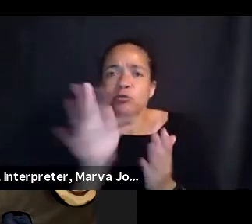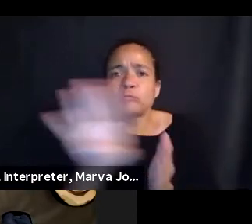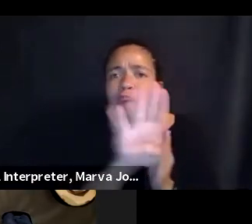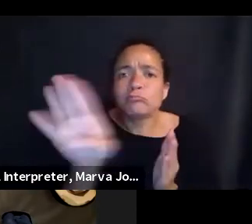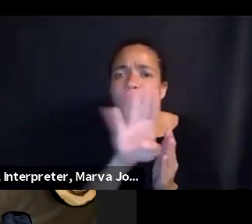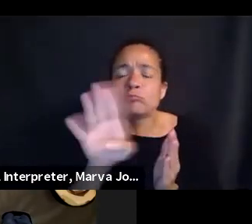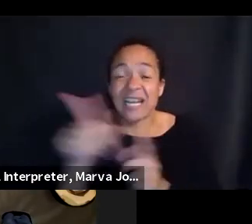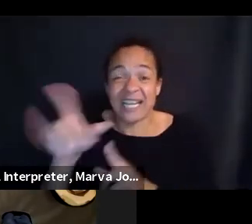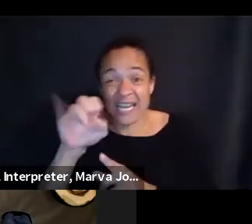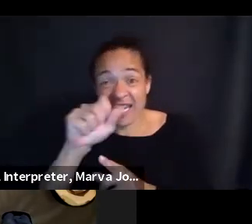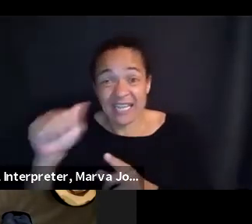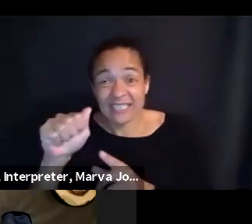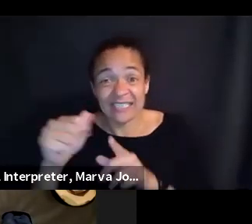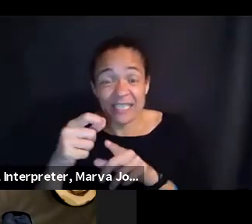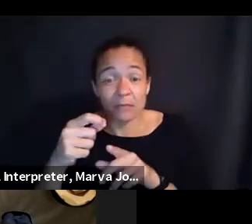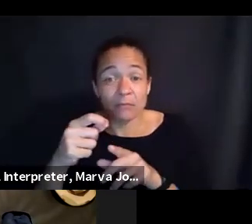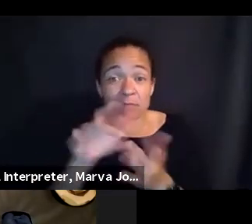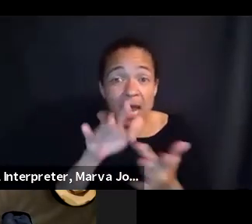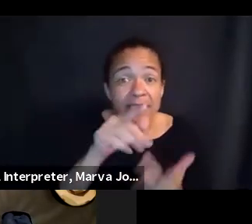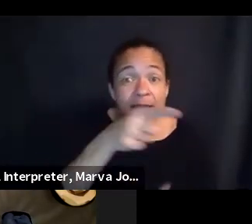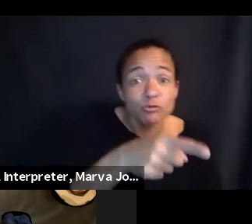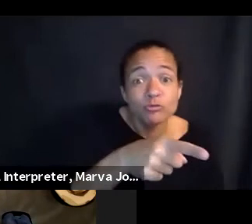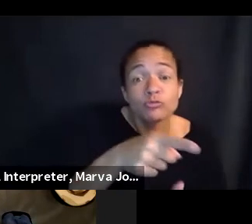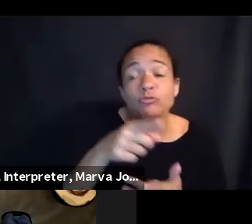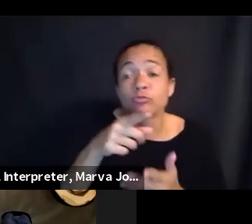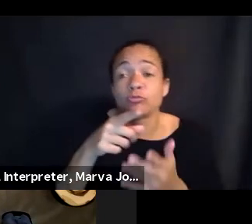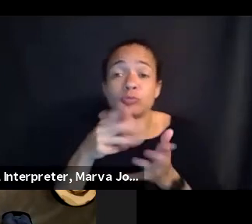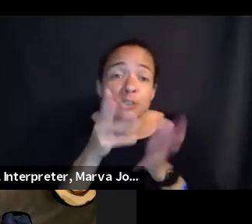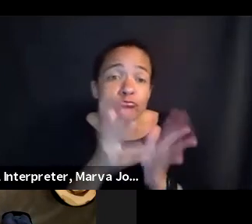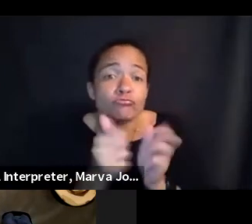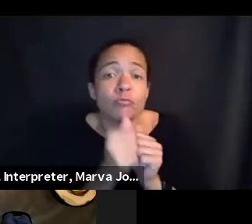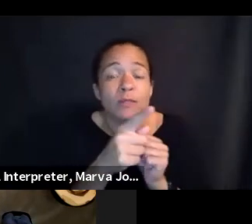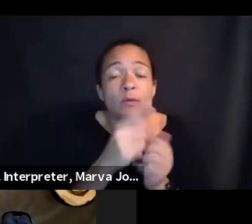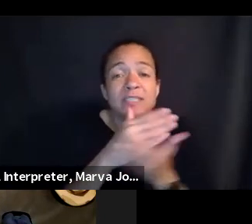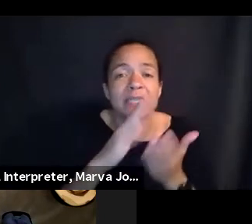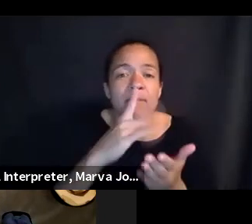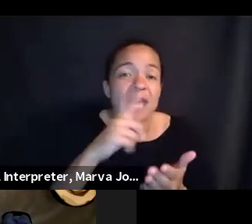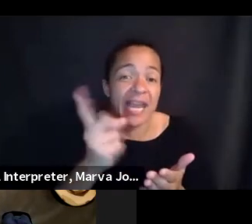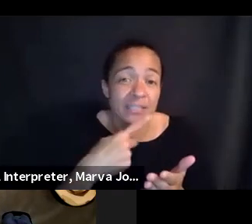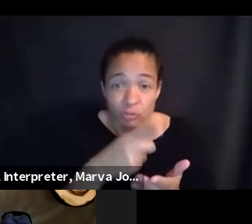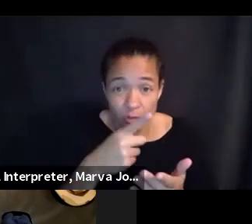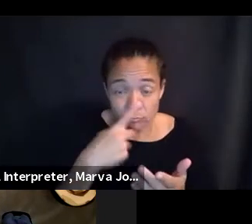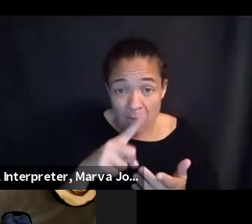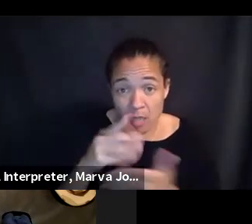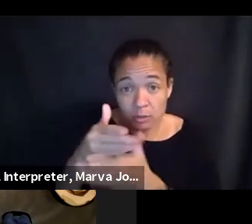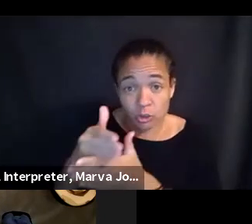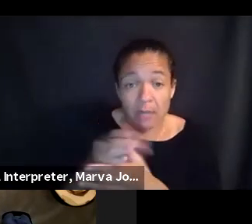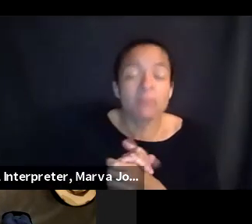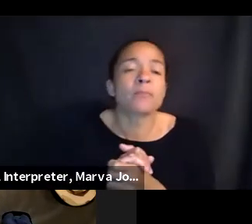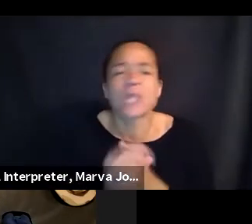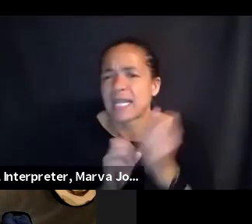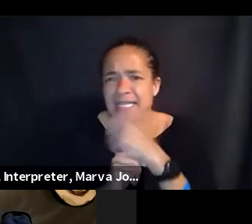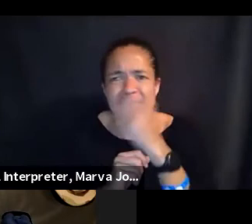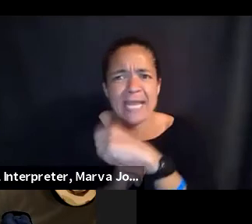tweet at you or any number of different things in order to get some of those answers? Are you open to sharing what you're learning? Yes, absolutely. Feel free